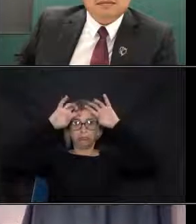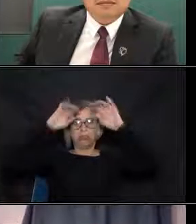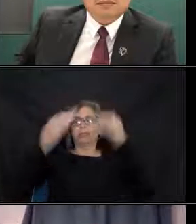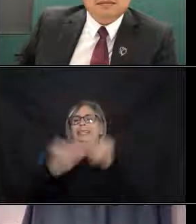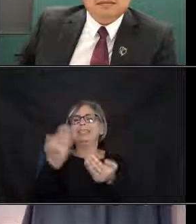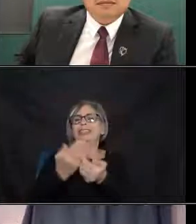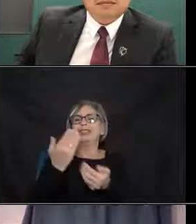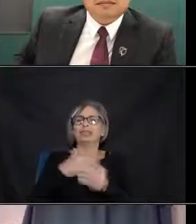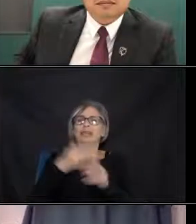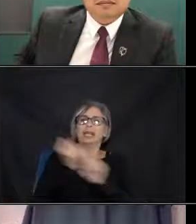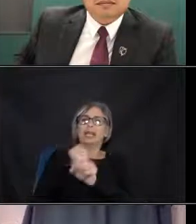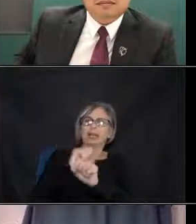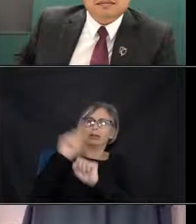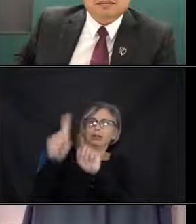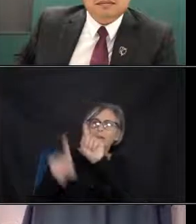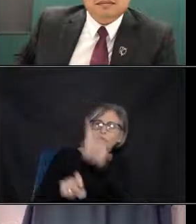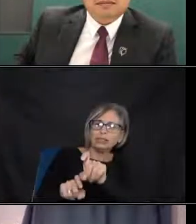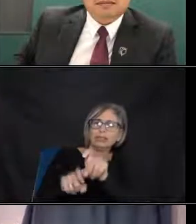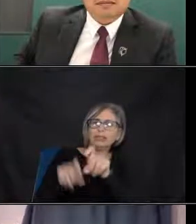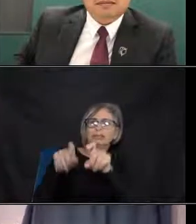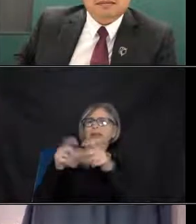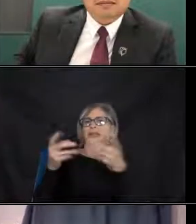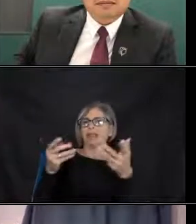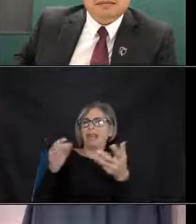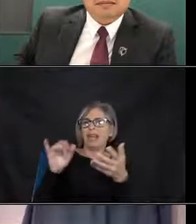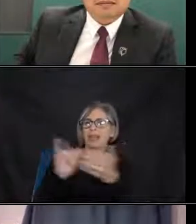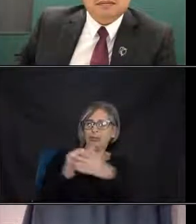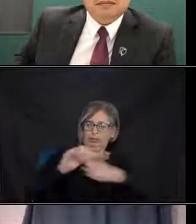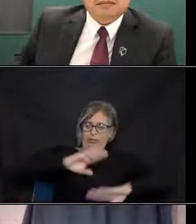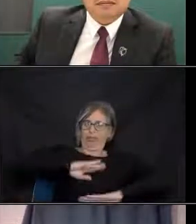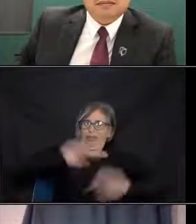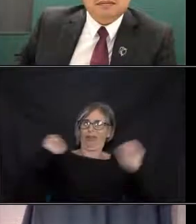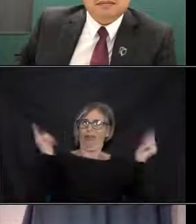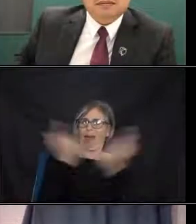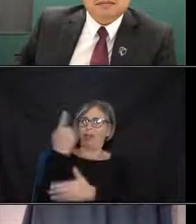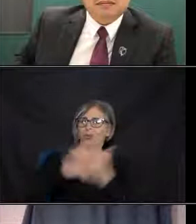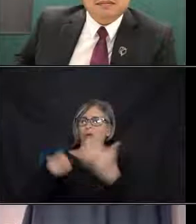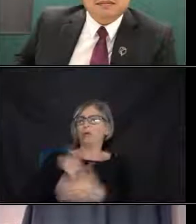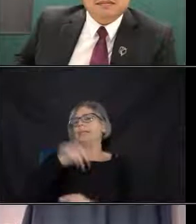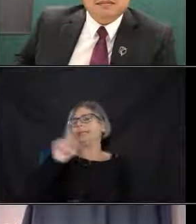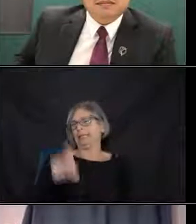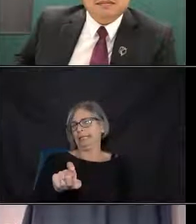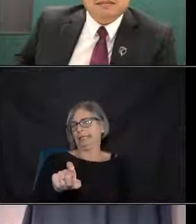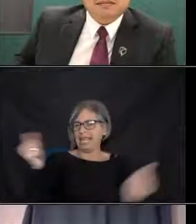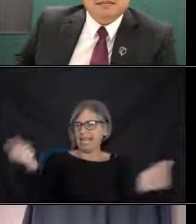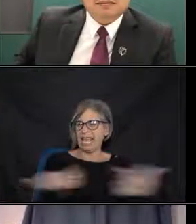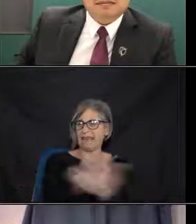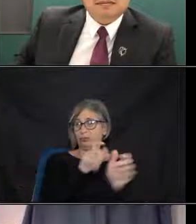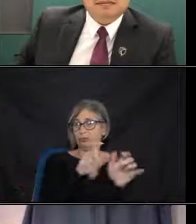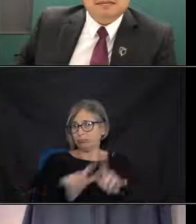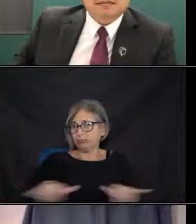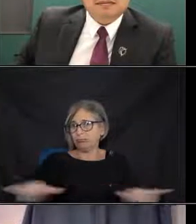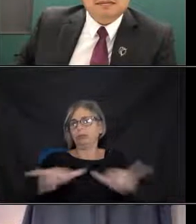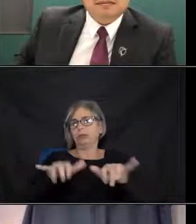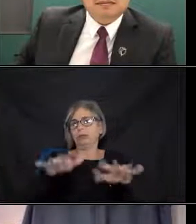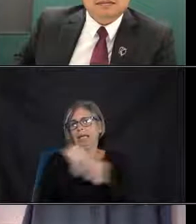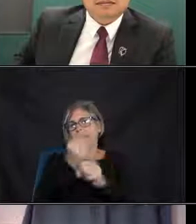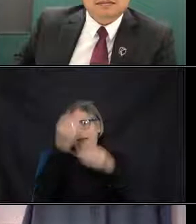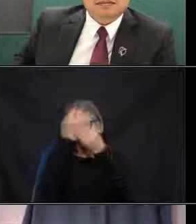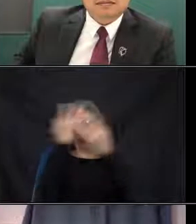us to direct a format that satisfies all of our needs so that everyone gets the information they want. So I think